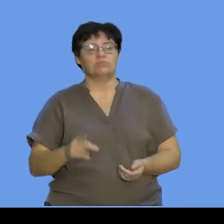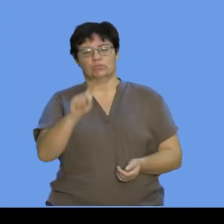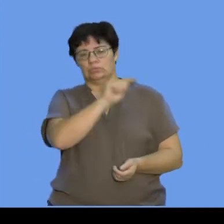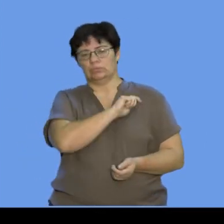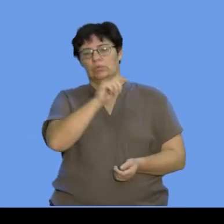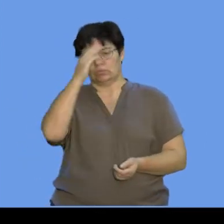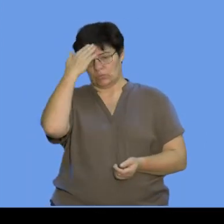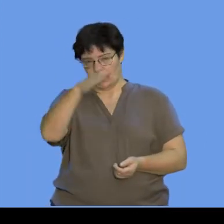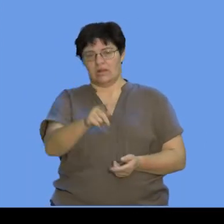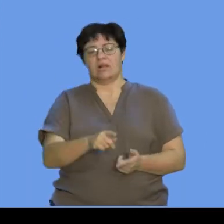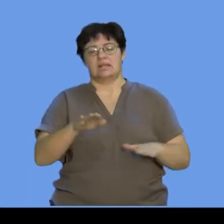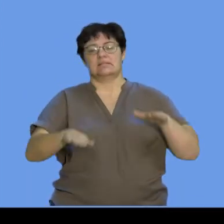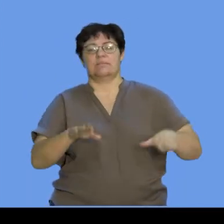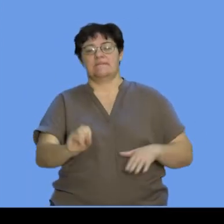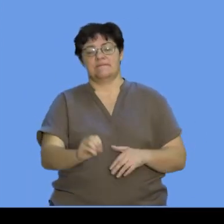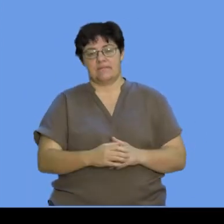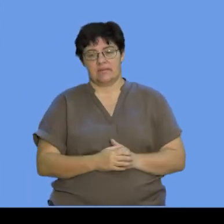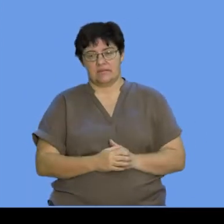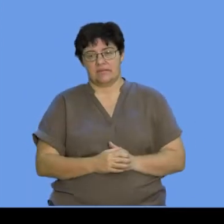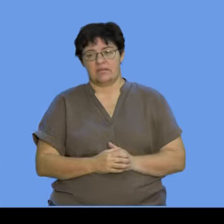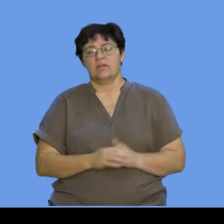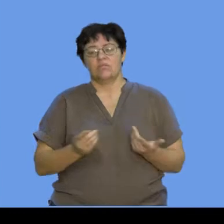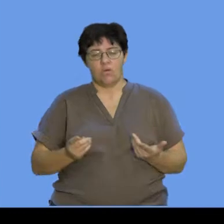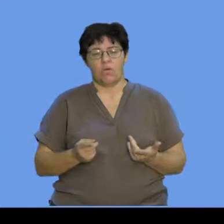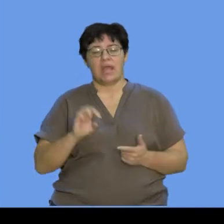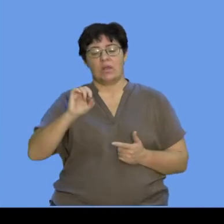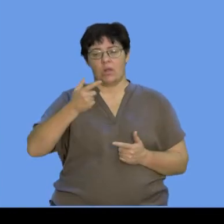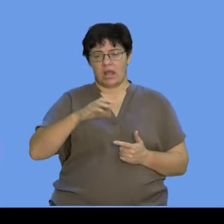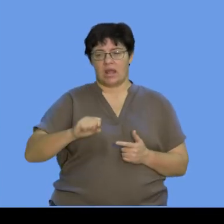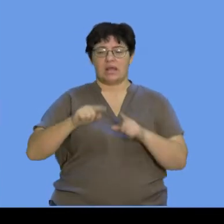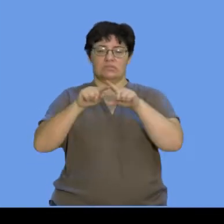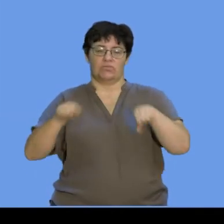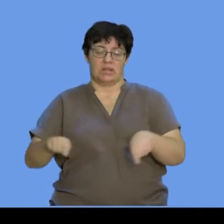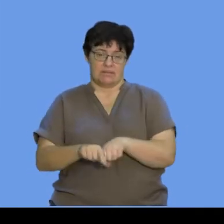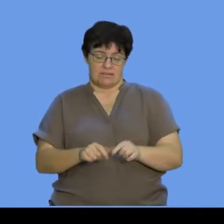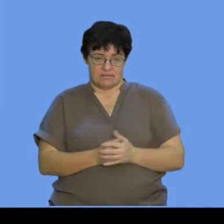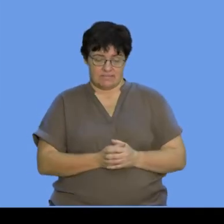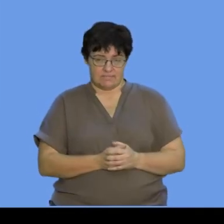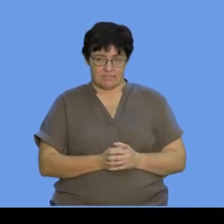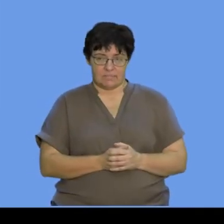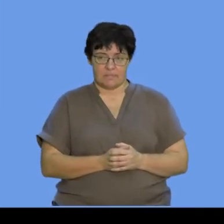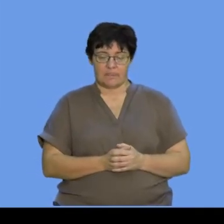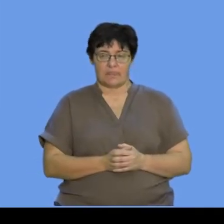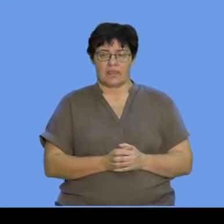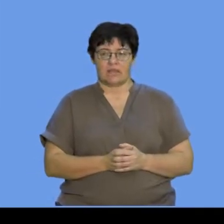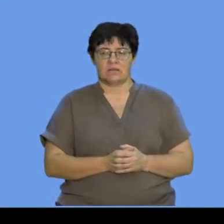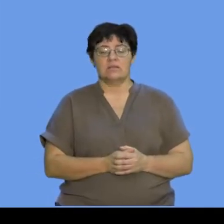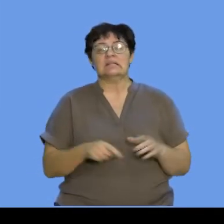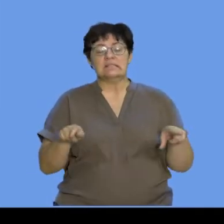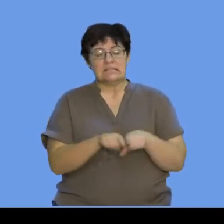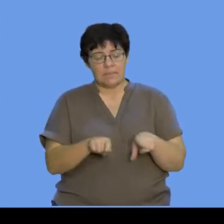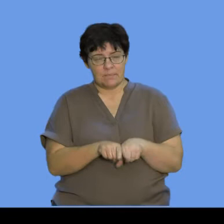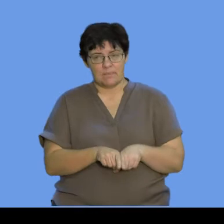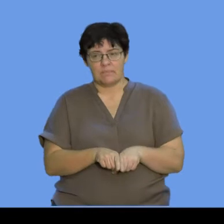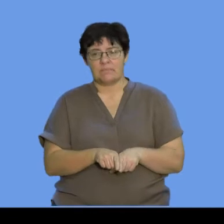talking about similarity. And then my reason is normally equiangular triangle. Now also we have what we